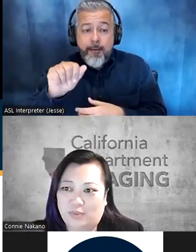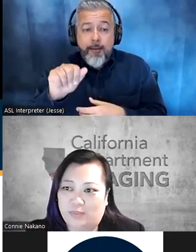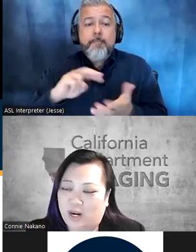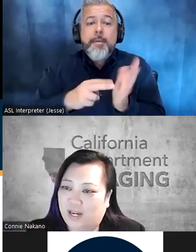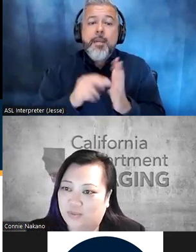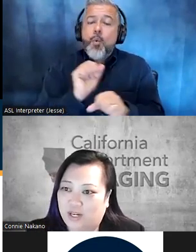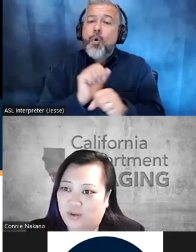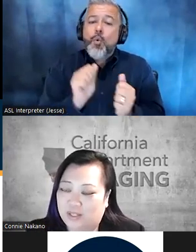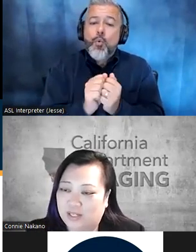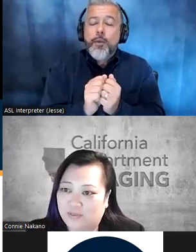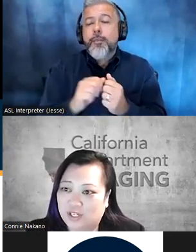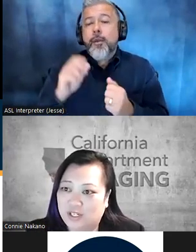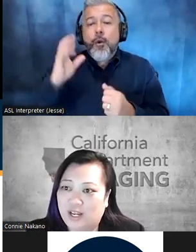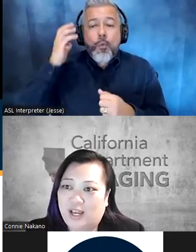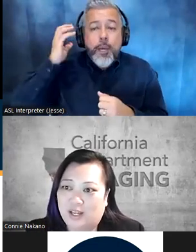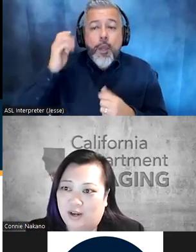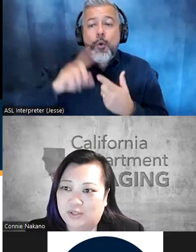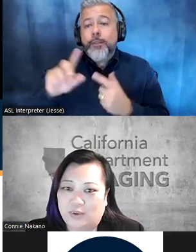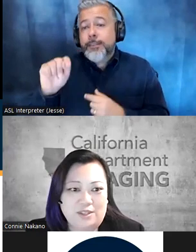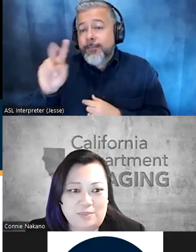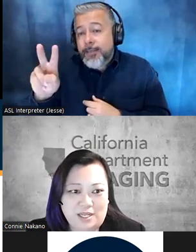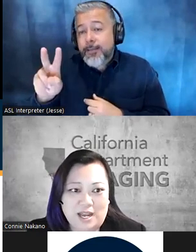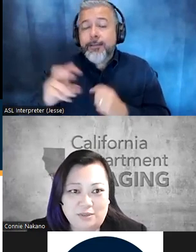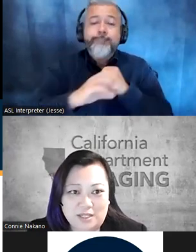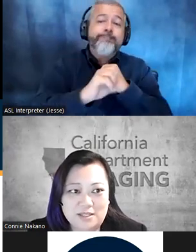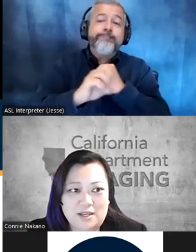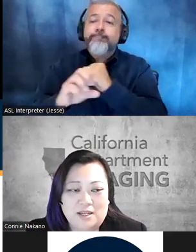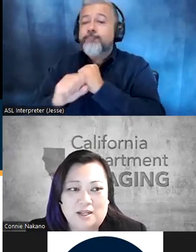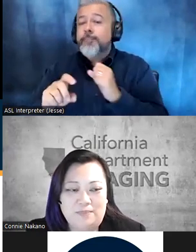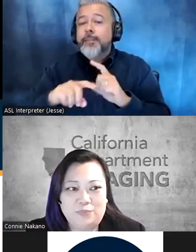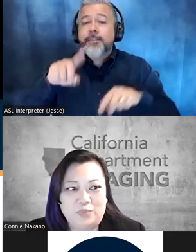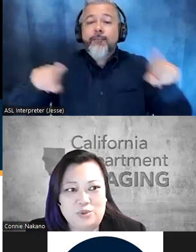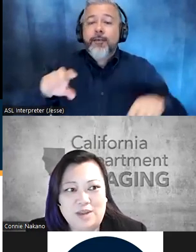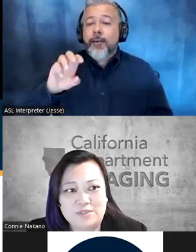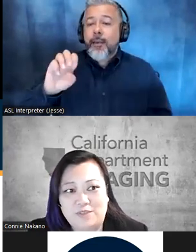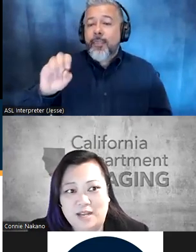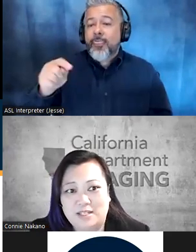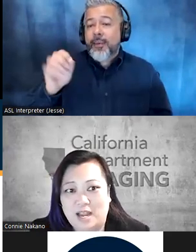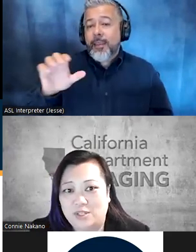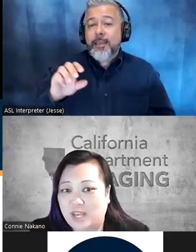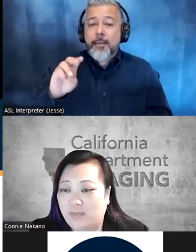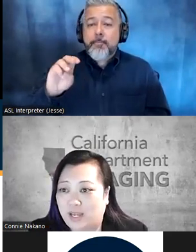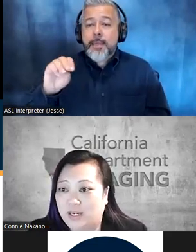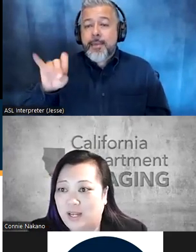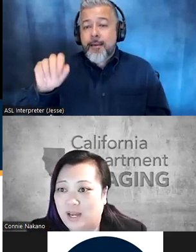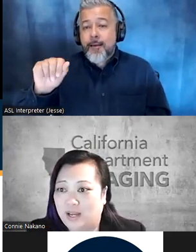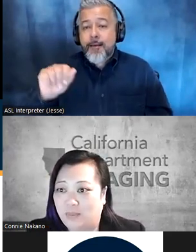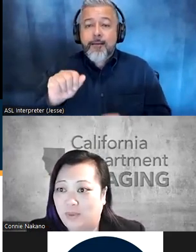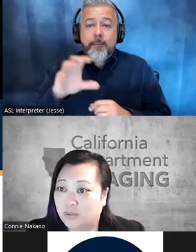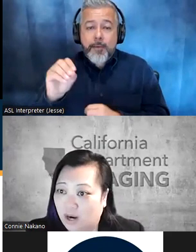with broadcast radio and television, and also ethnic media outlets. We do have some vaccine outreach